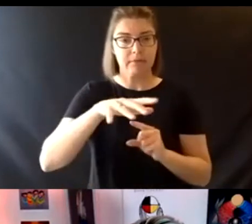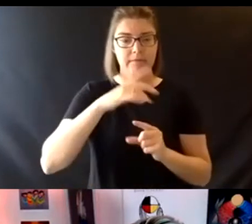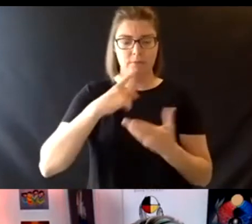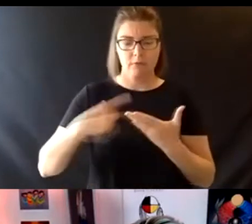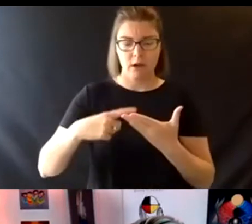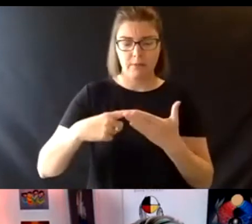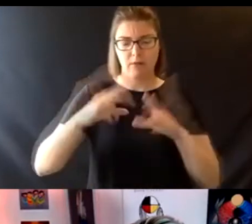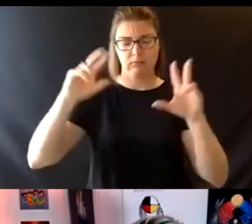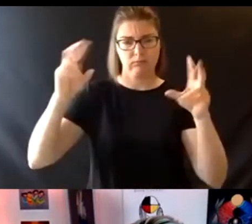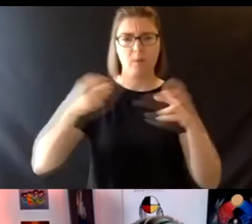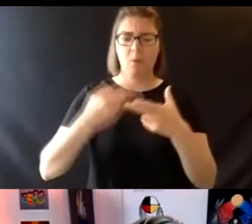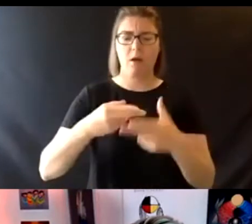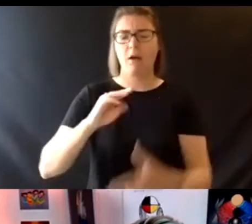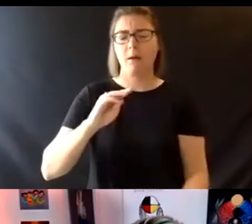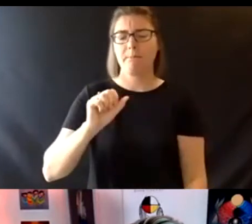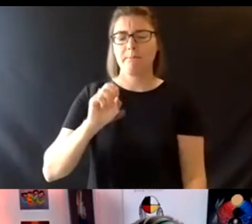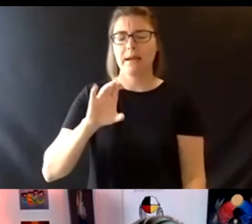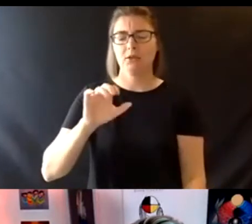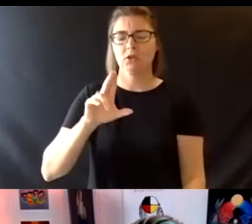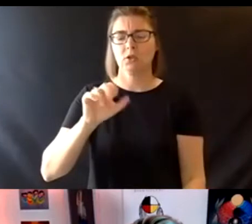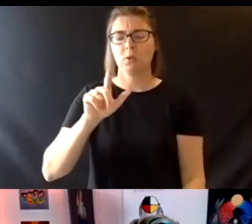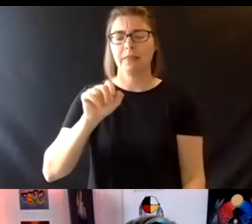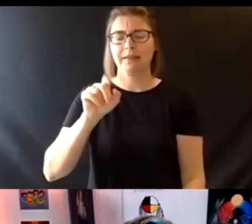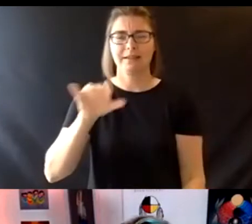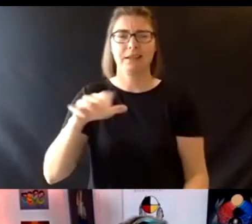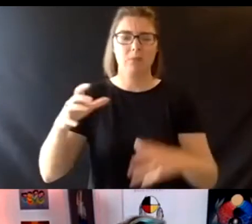masculinity, gender identity with the